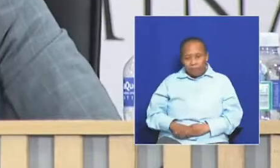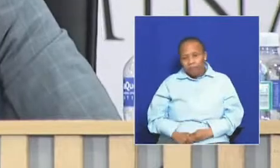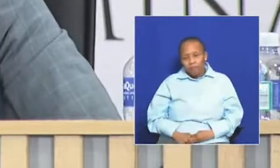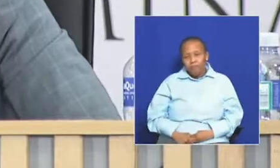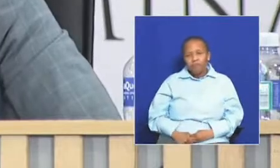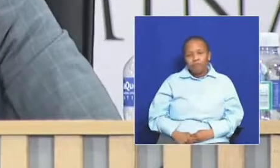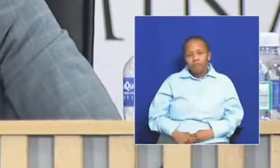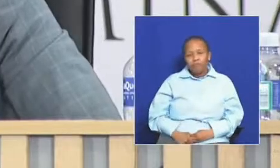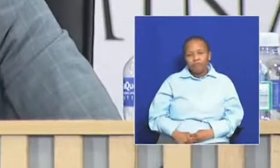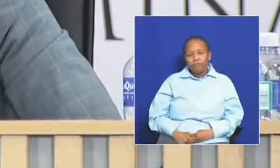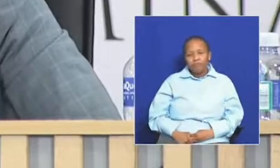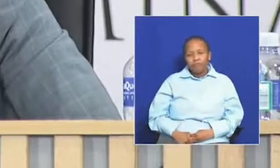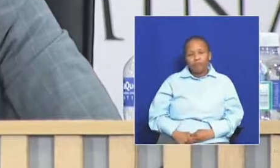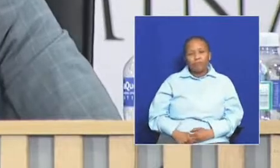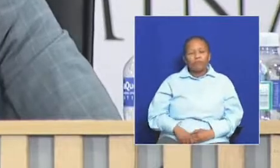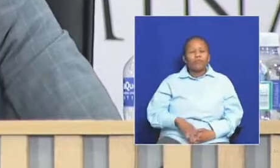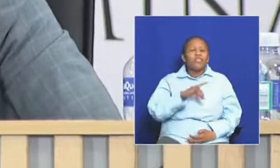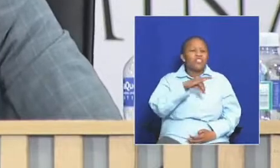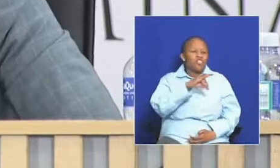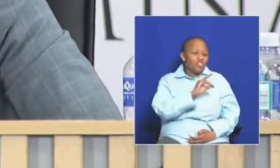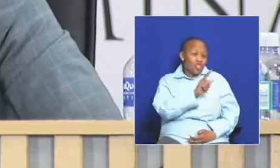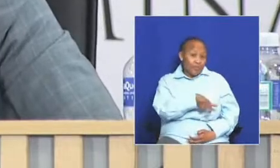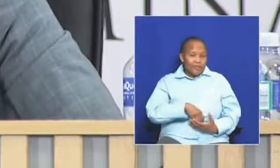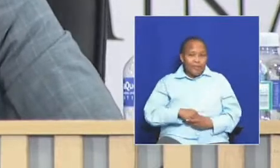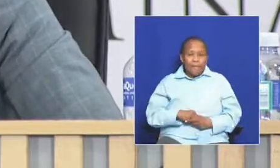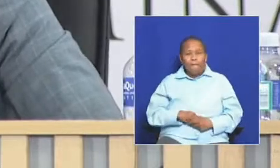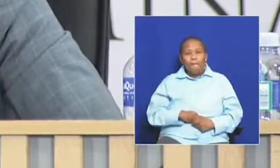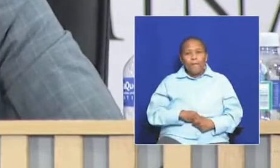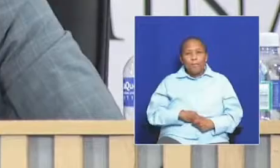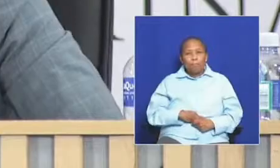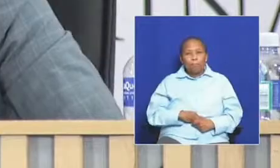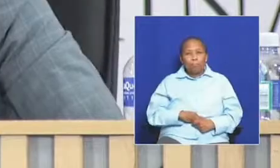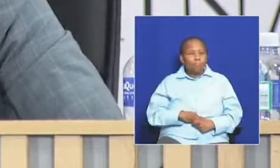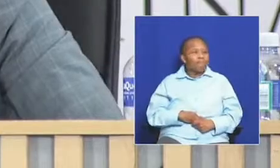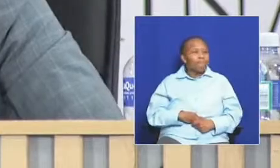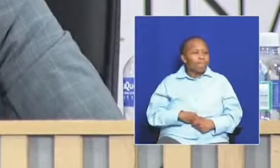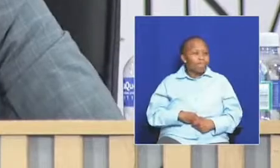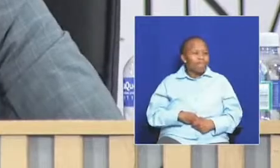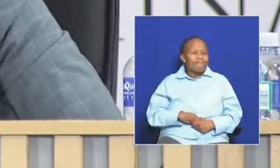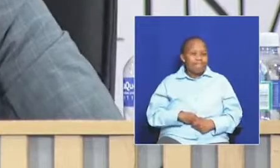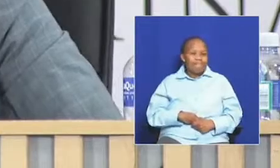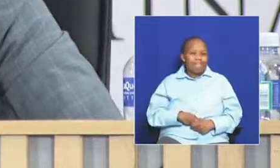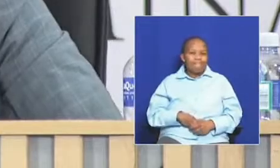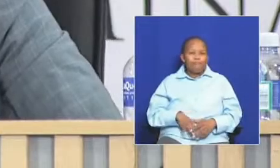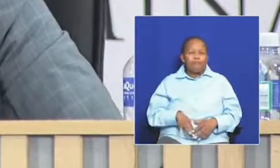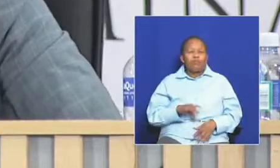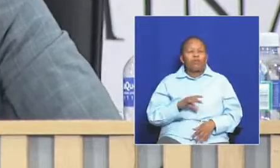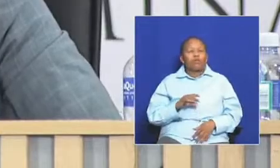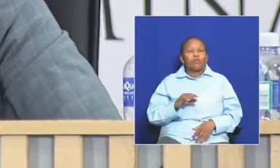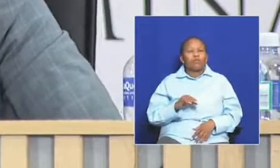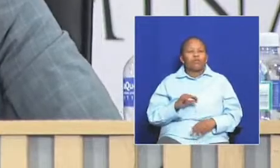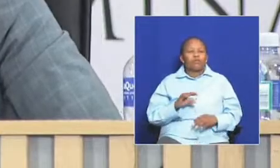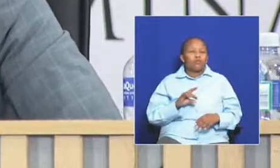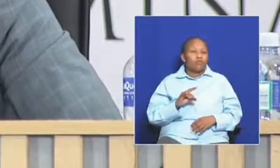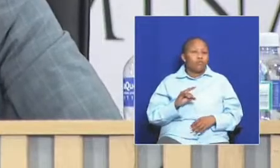Chairperson, it's because the investigation, I wouldn't know why would the investigation be. I